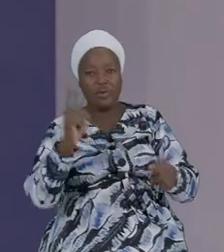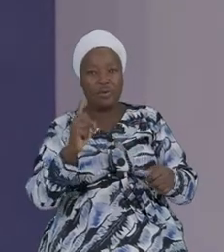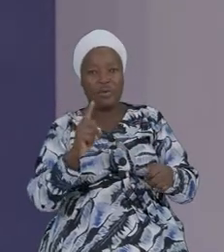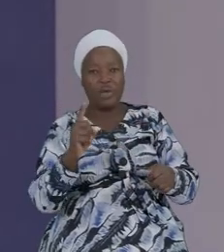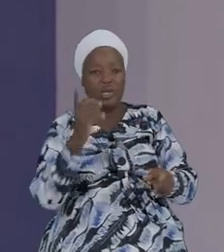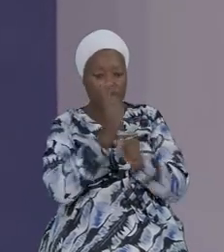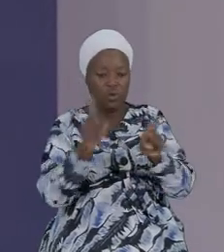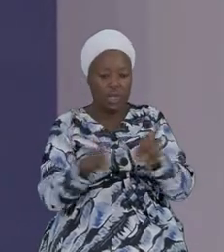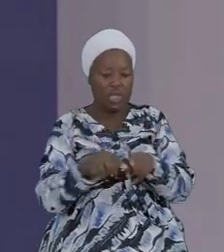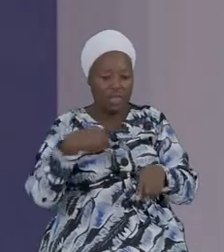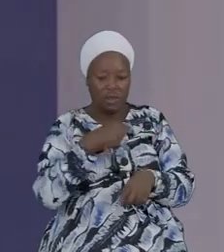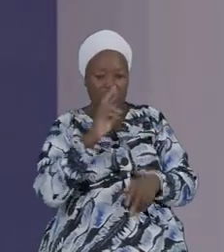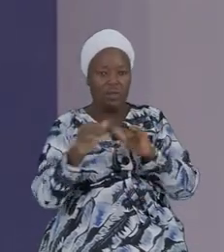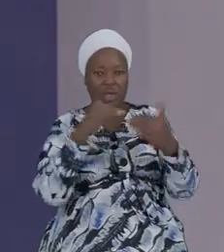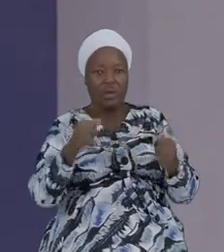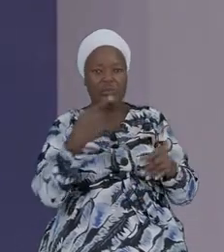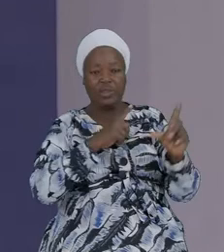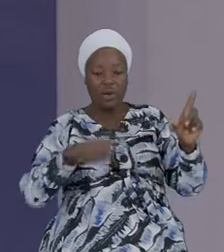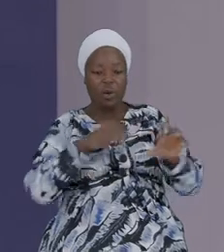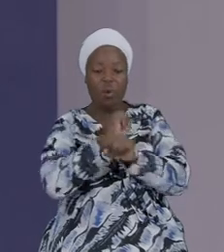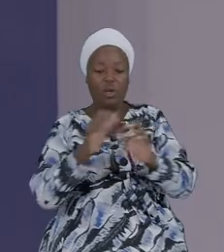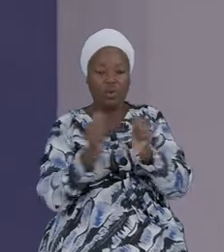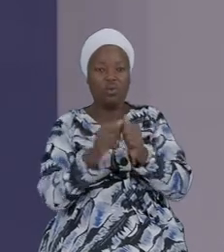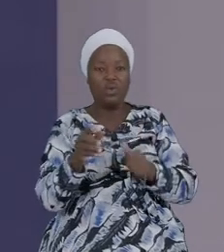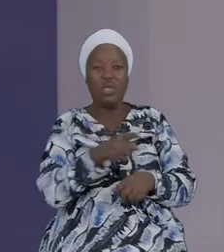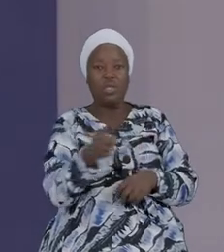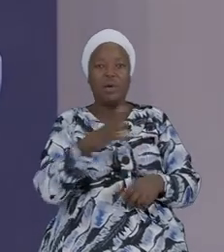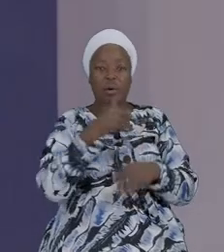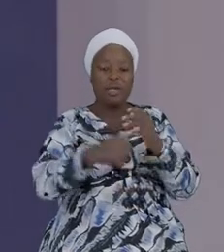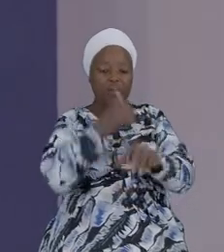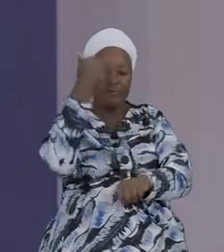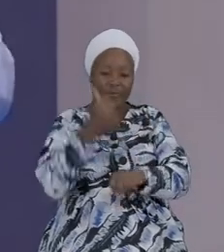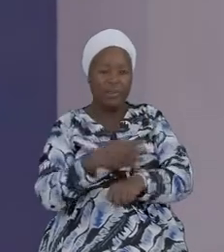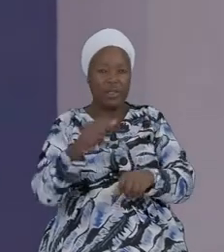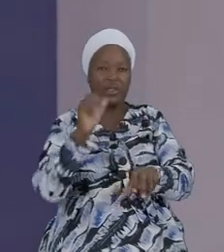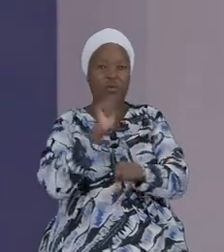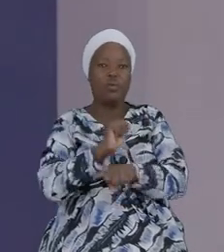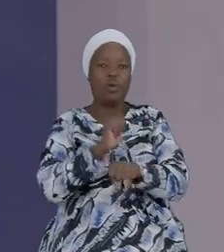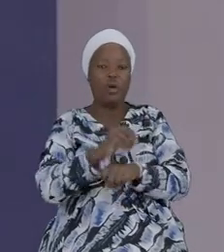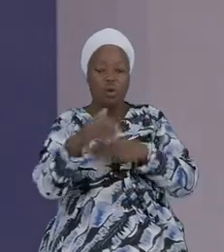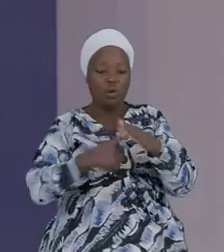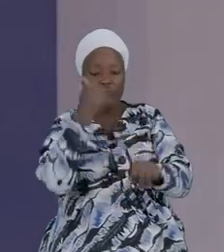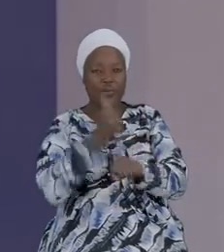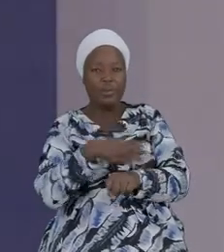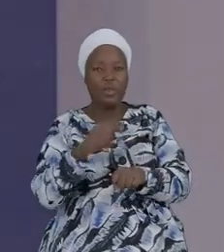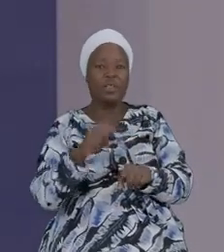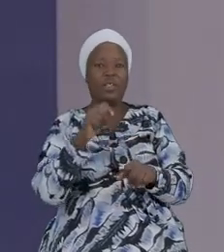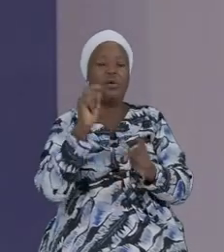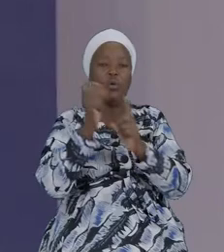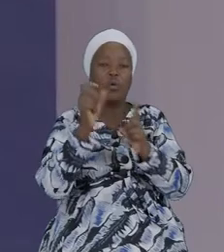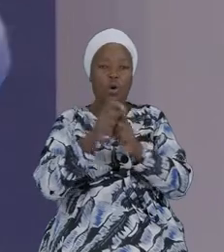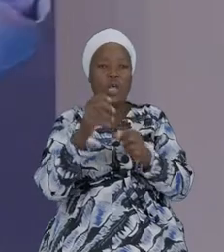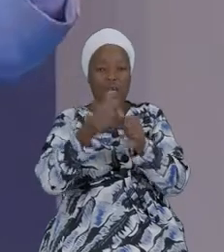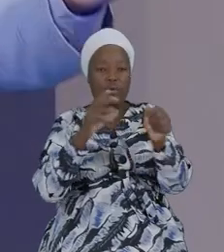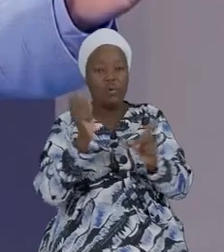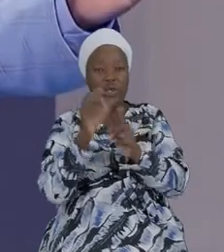we're doing now, the Lord walking with them and confirming the word. Confirming the word. Every word you